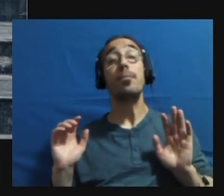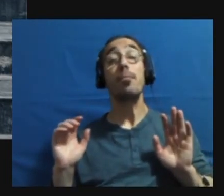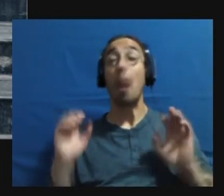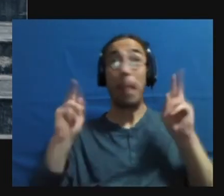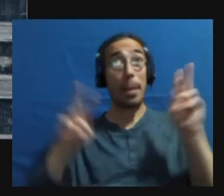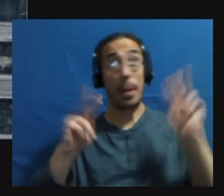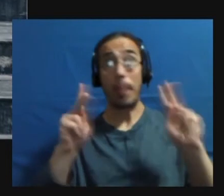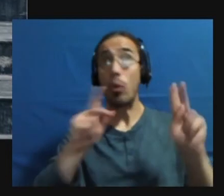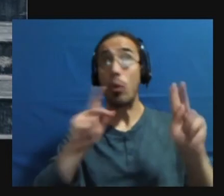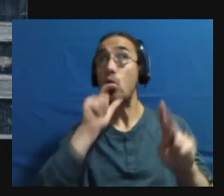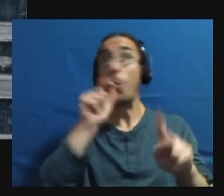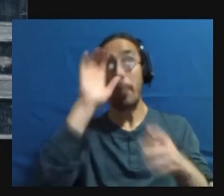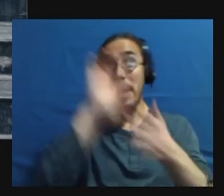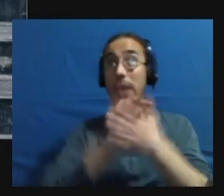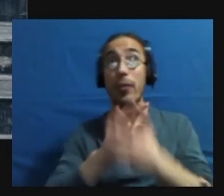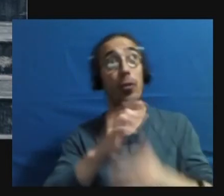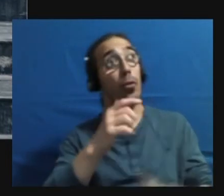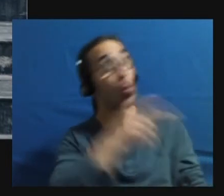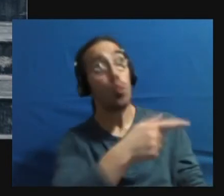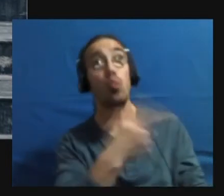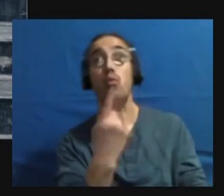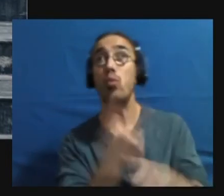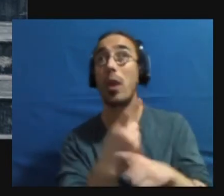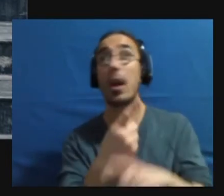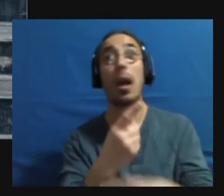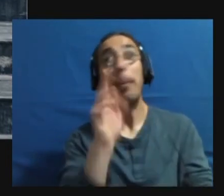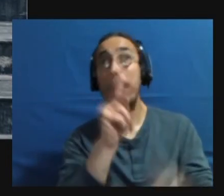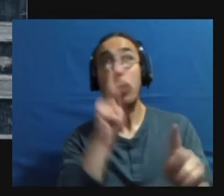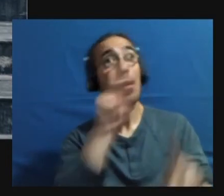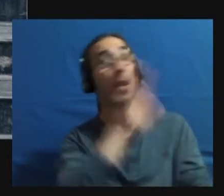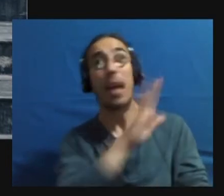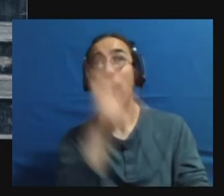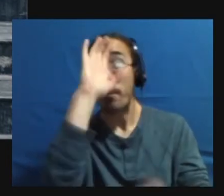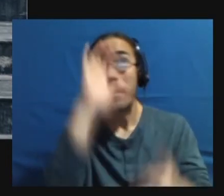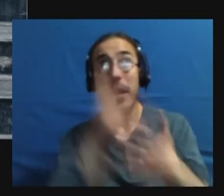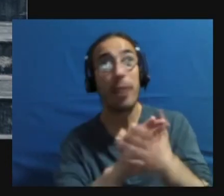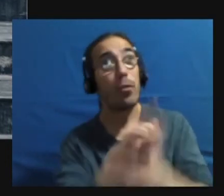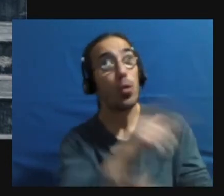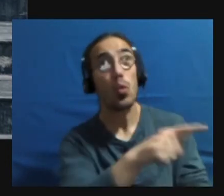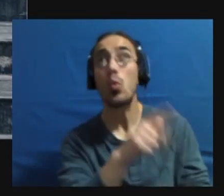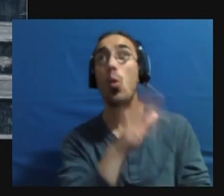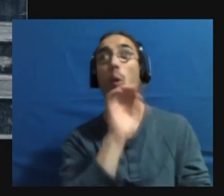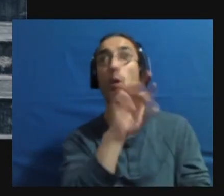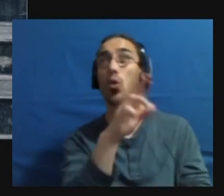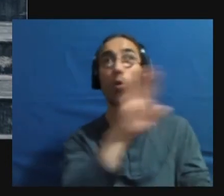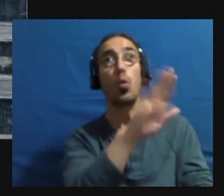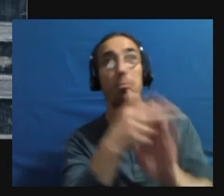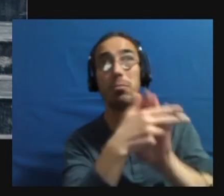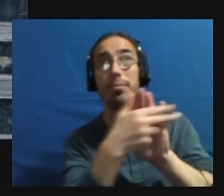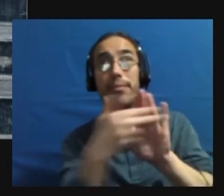not ever. Never believe you. No, and